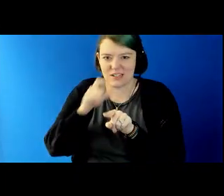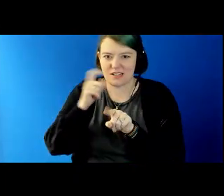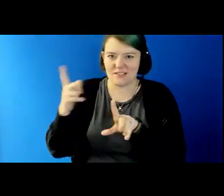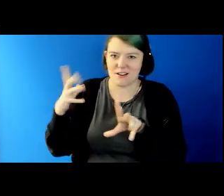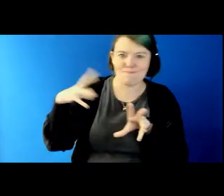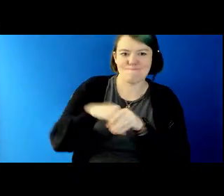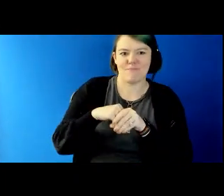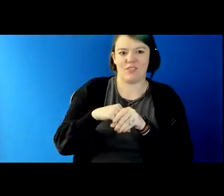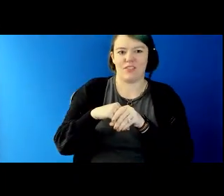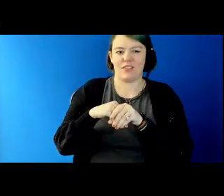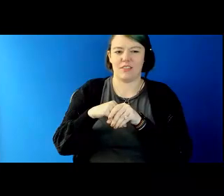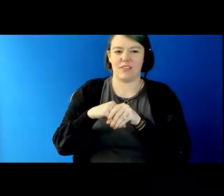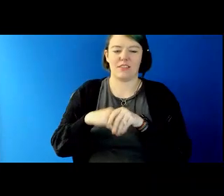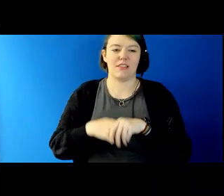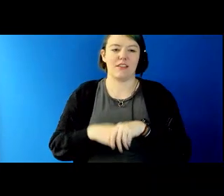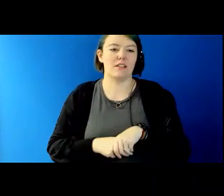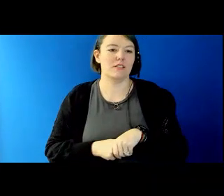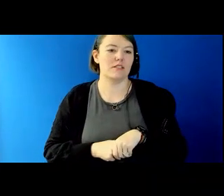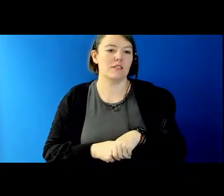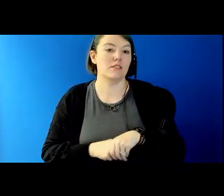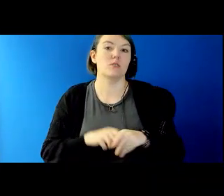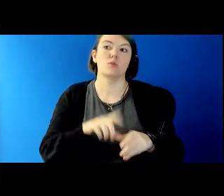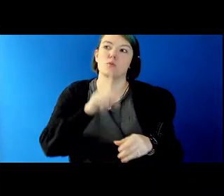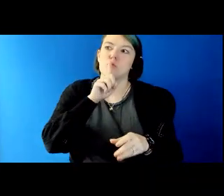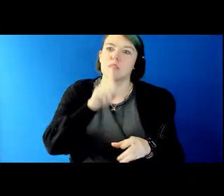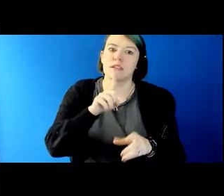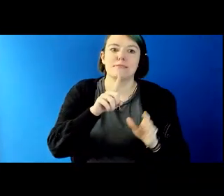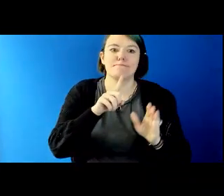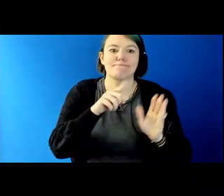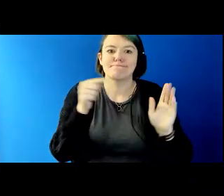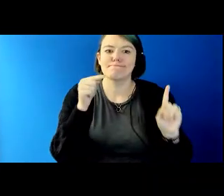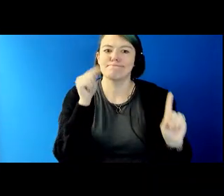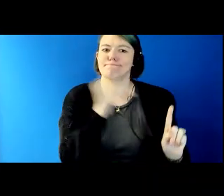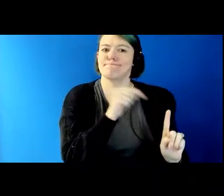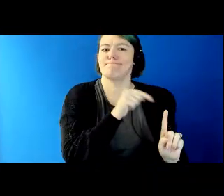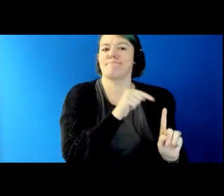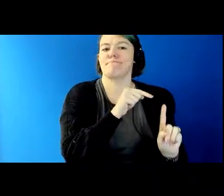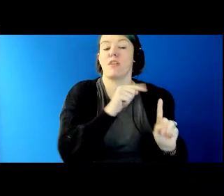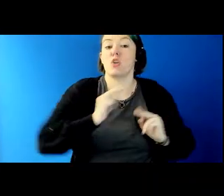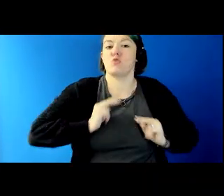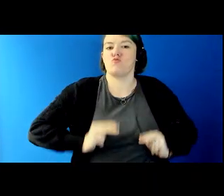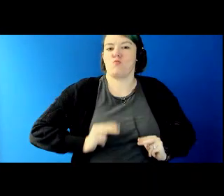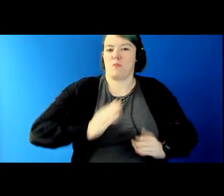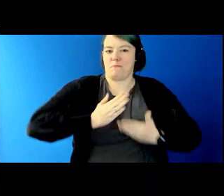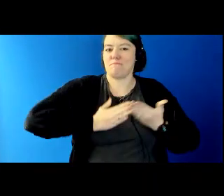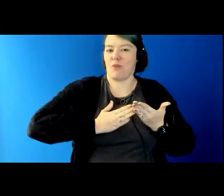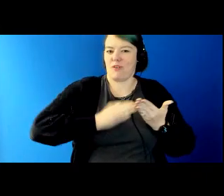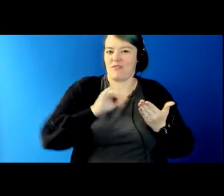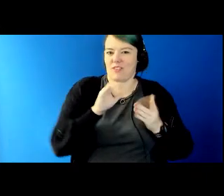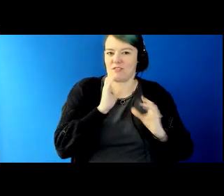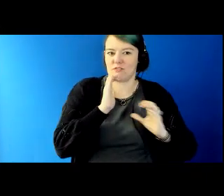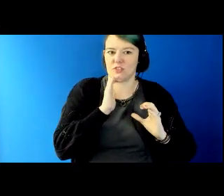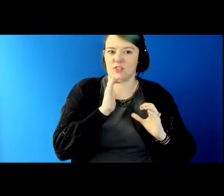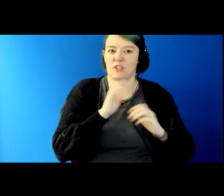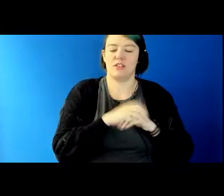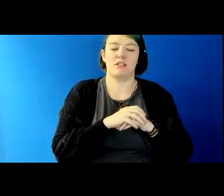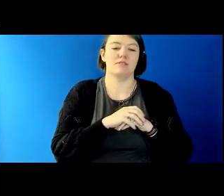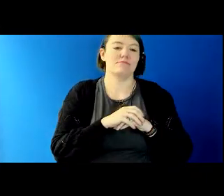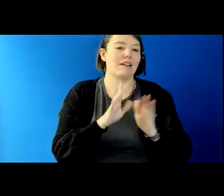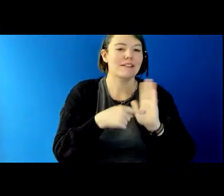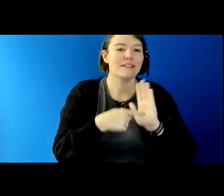big impact. Also find allies within your organization, maybe ones that have a personal connection